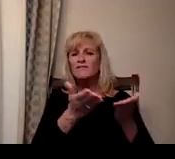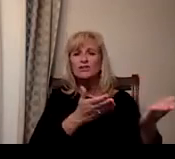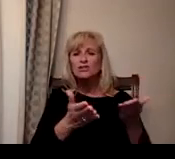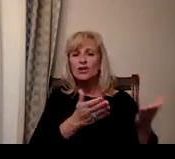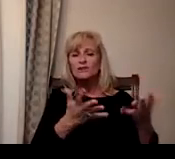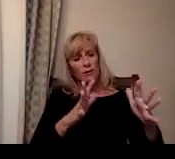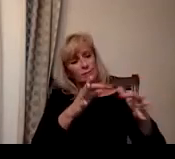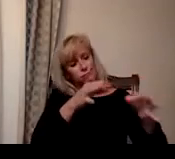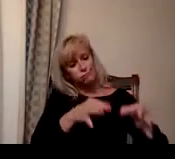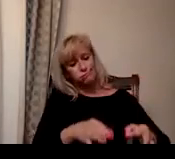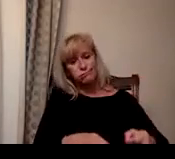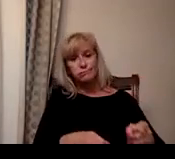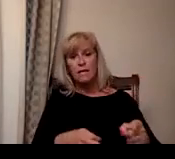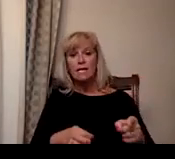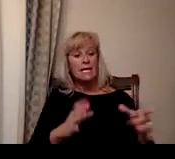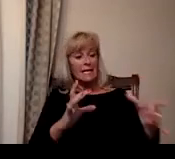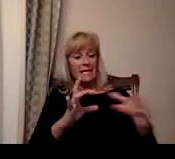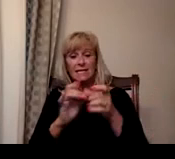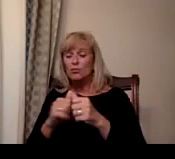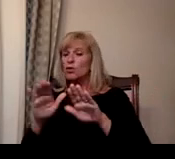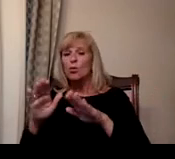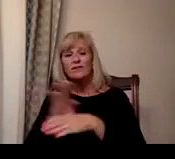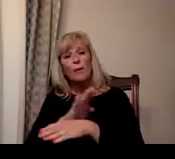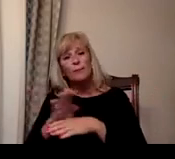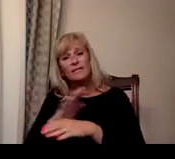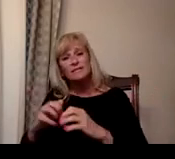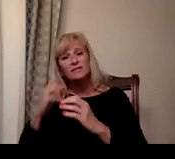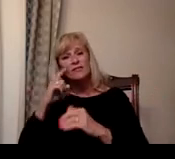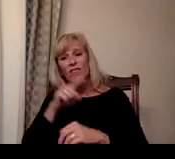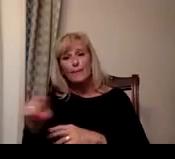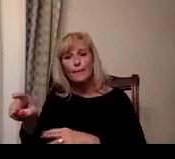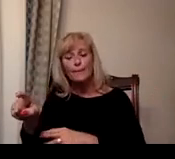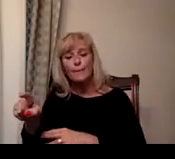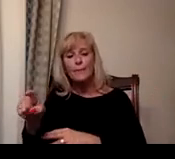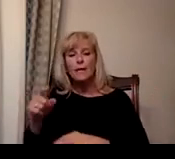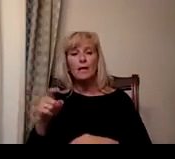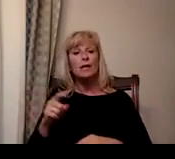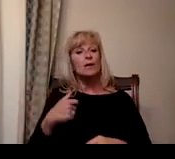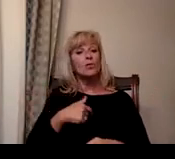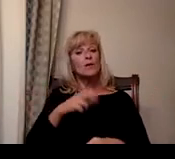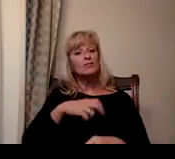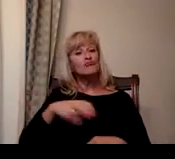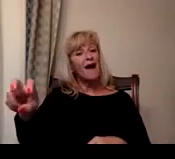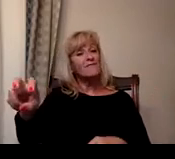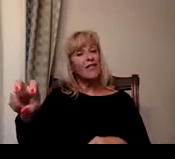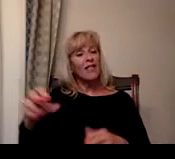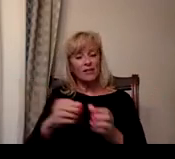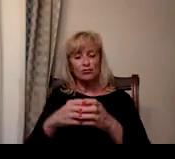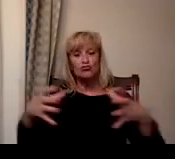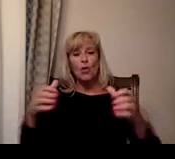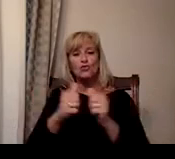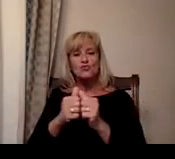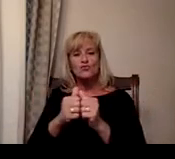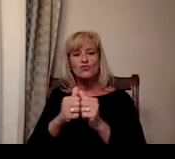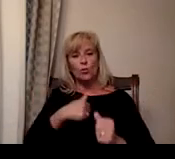going to connect people with a great business that they could potentially start. We're going to travel and grow together. For sure,